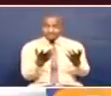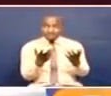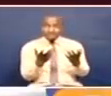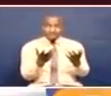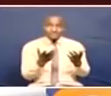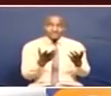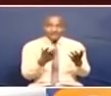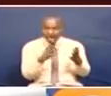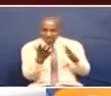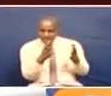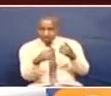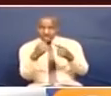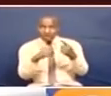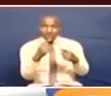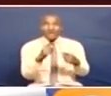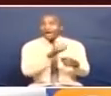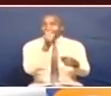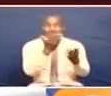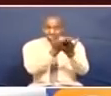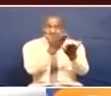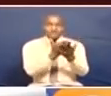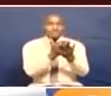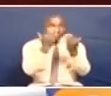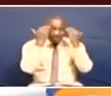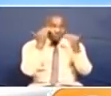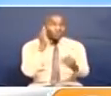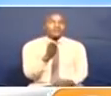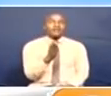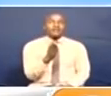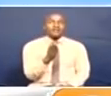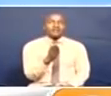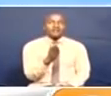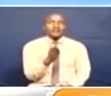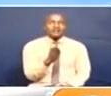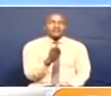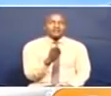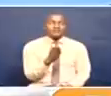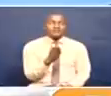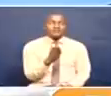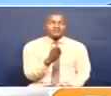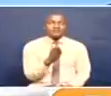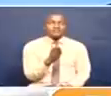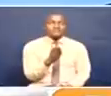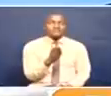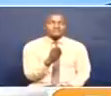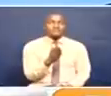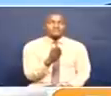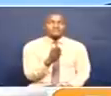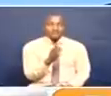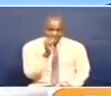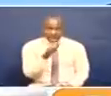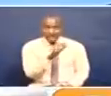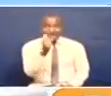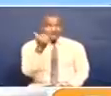chips fell, there'll be another petition. Come on. And this can go, it can go into, it can go into perpetuity.